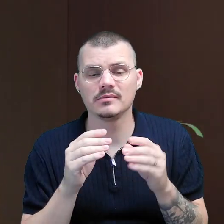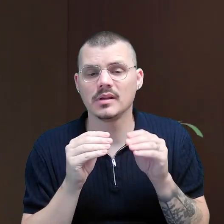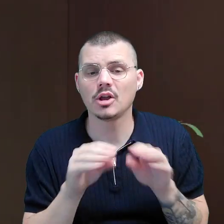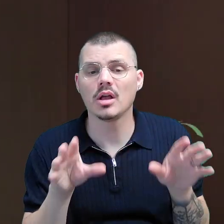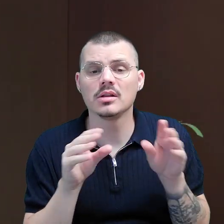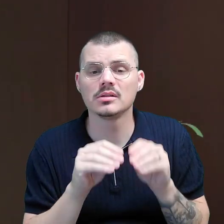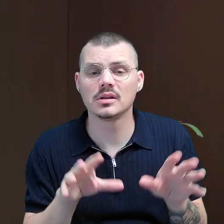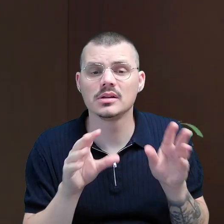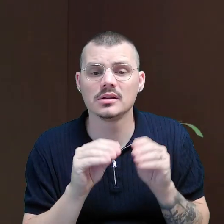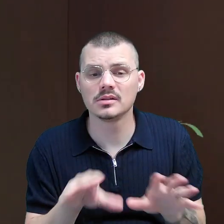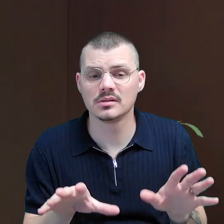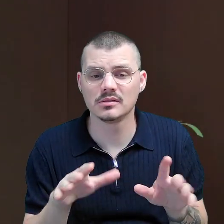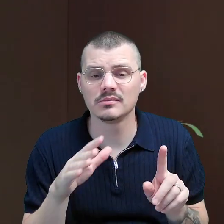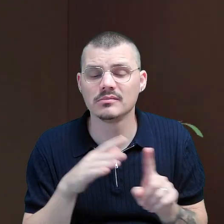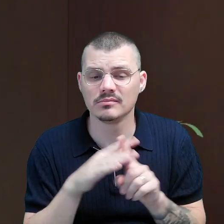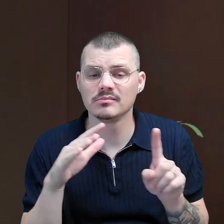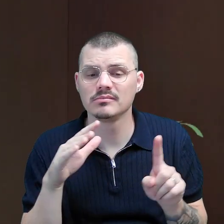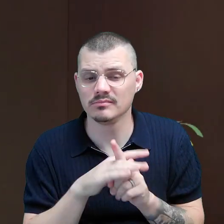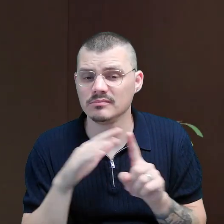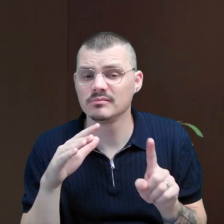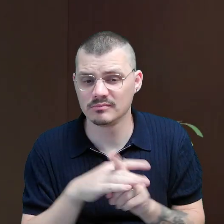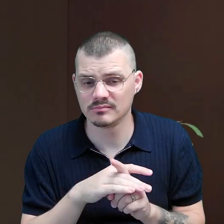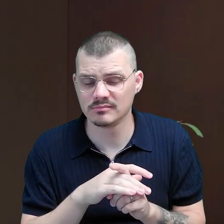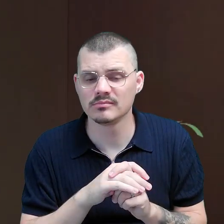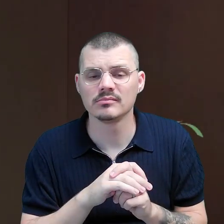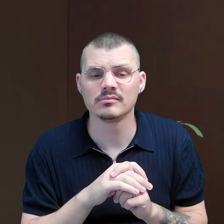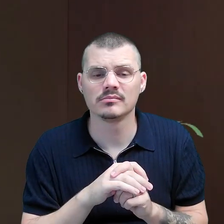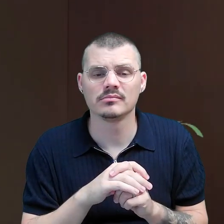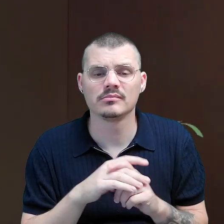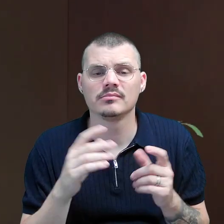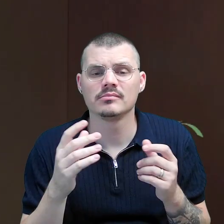incontinent. They intermittently